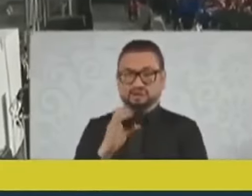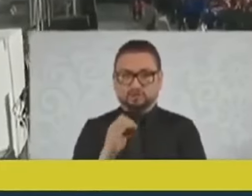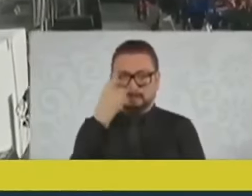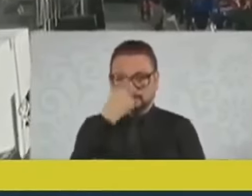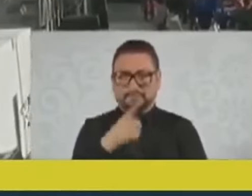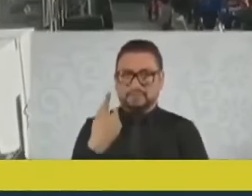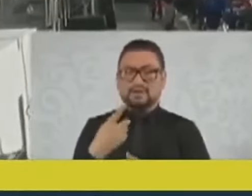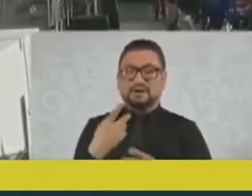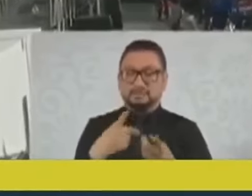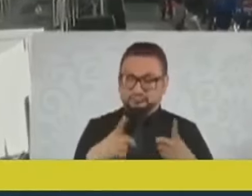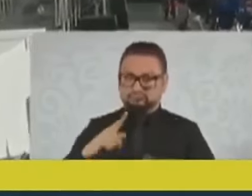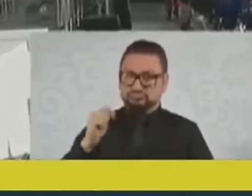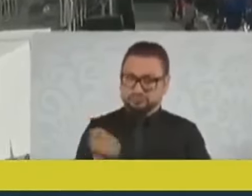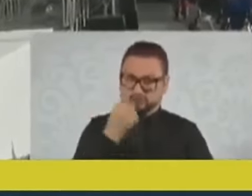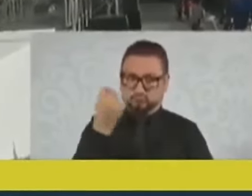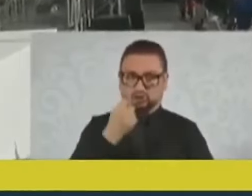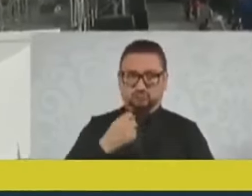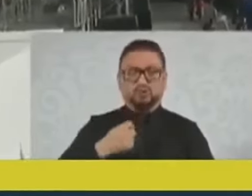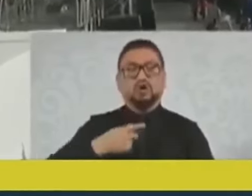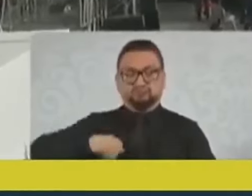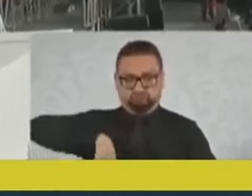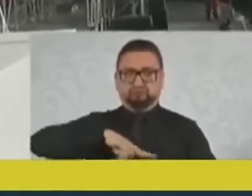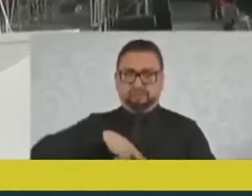of lithium with our own